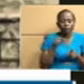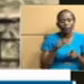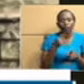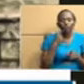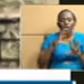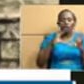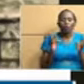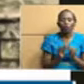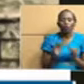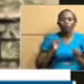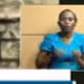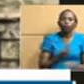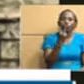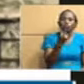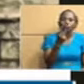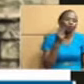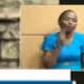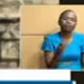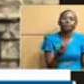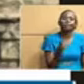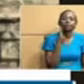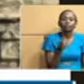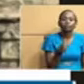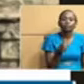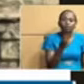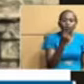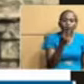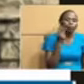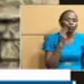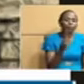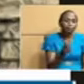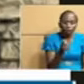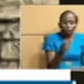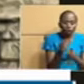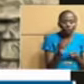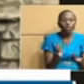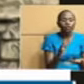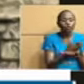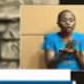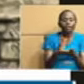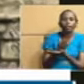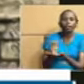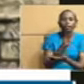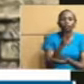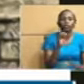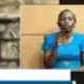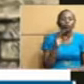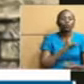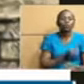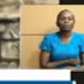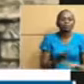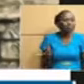entire women's group 2 million shillings. But the 2 million shillings, when it's split among 20 women, cannot do